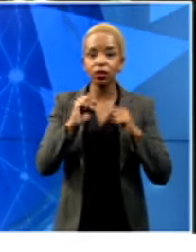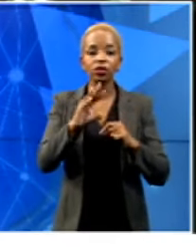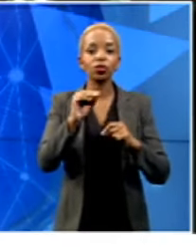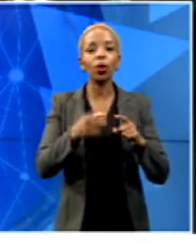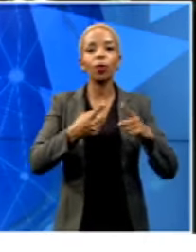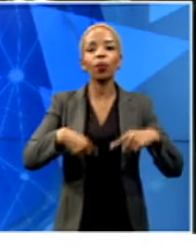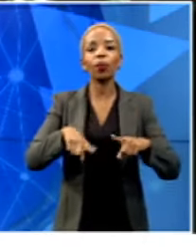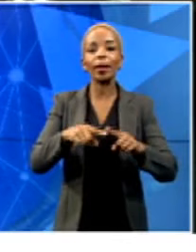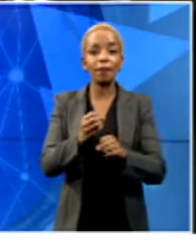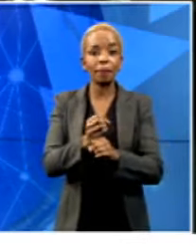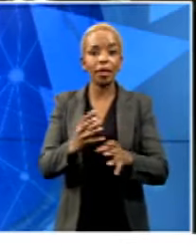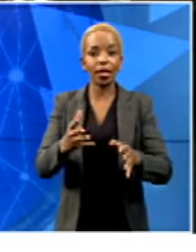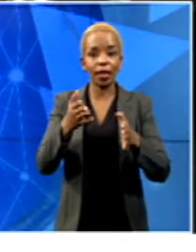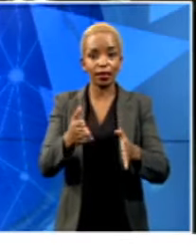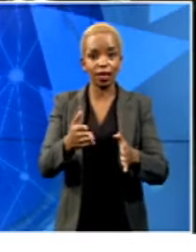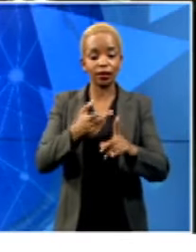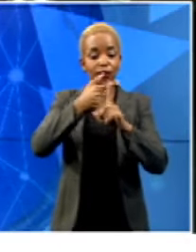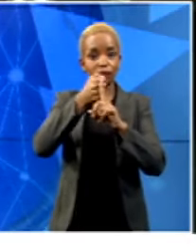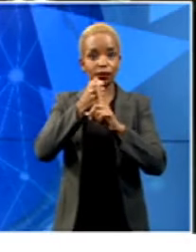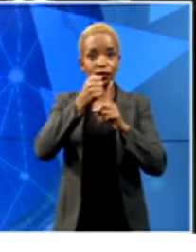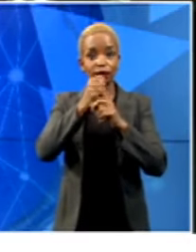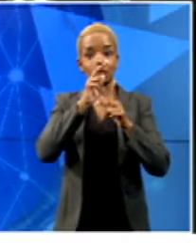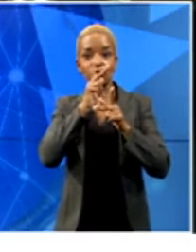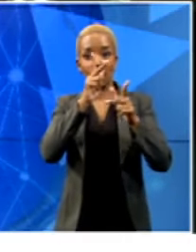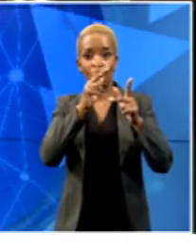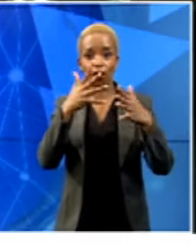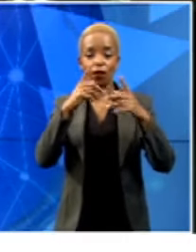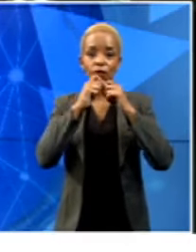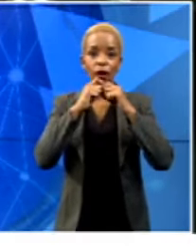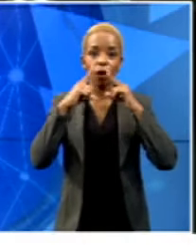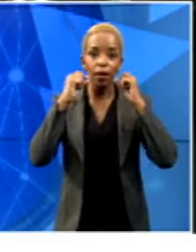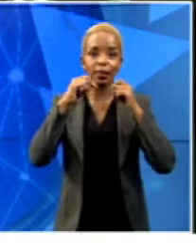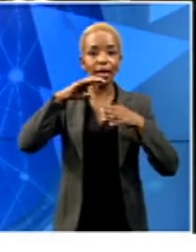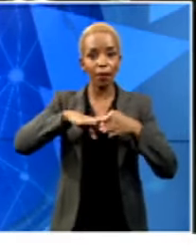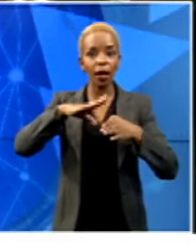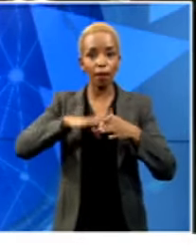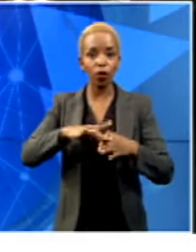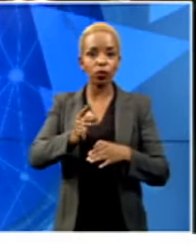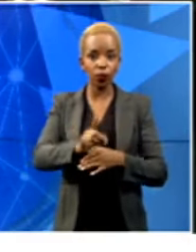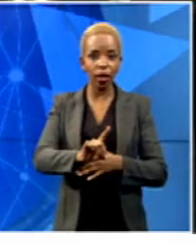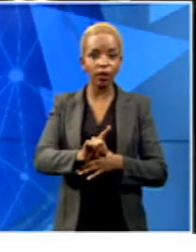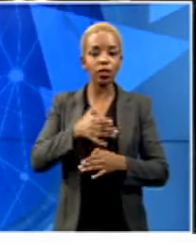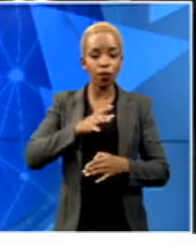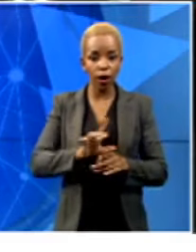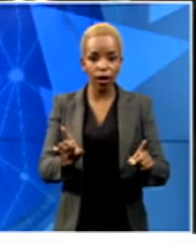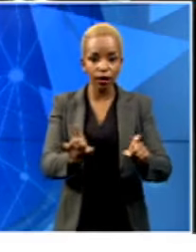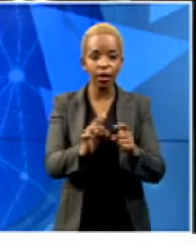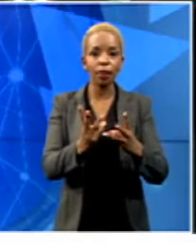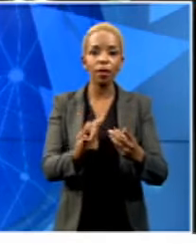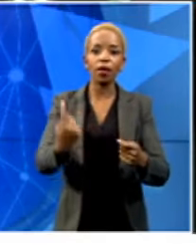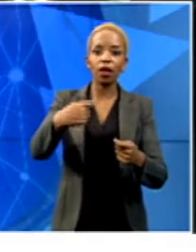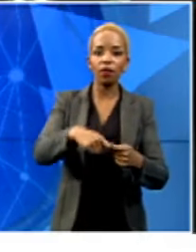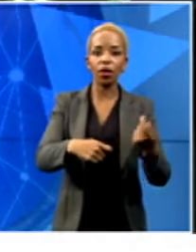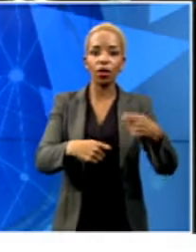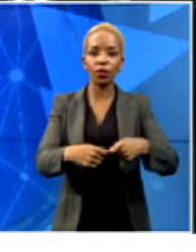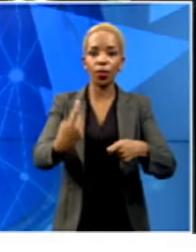called SHOUT4MASKS with that exact purpose in mind, to just allow the public to donate, and then for the Shout Foundation to